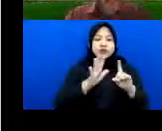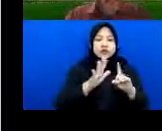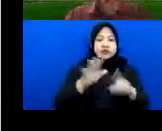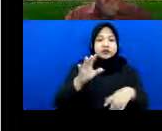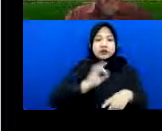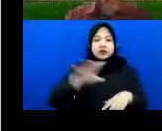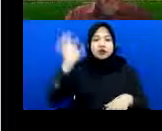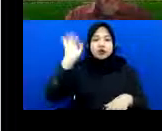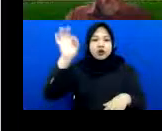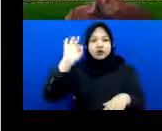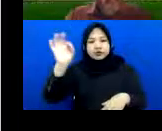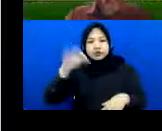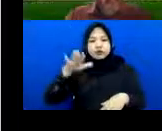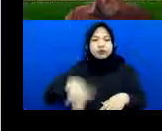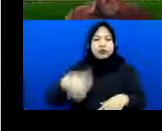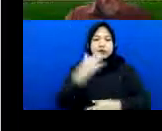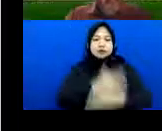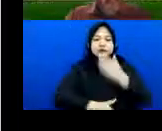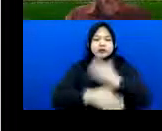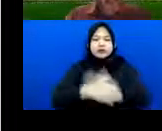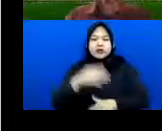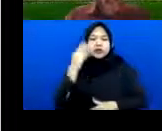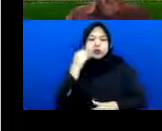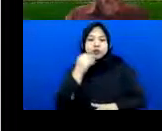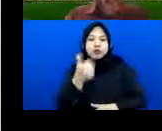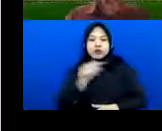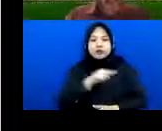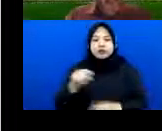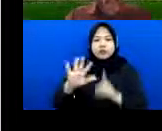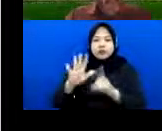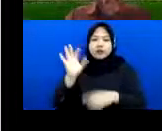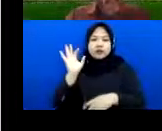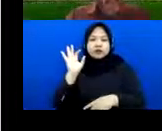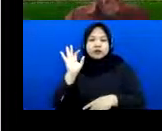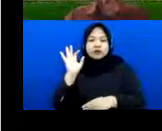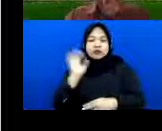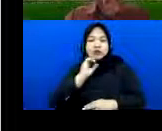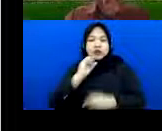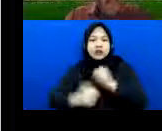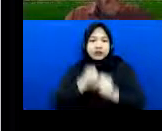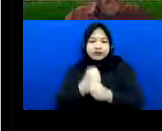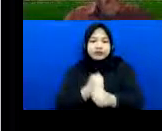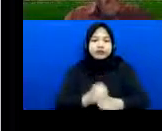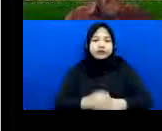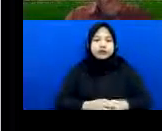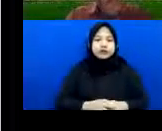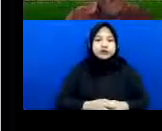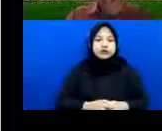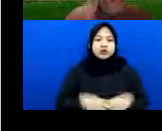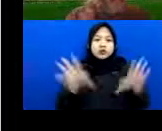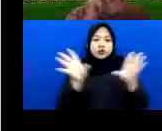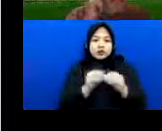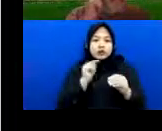parents who have children with disability aged 6 to 15 years old. So we choose these numbers